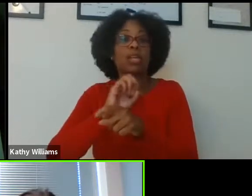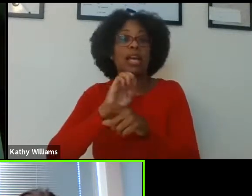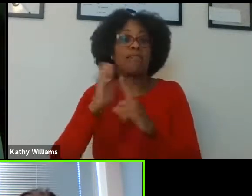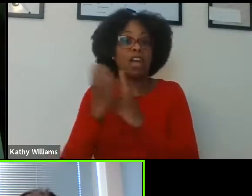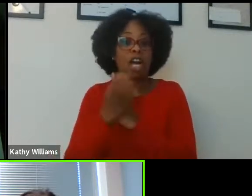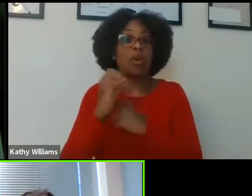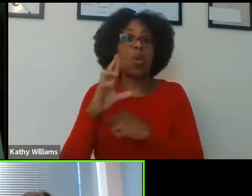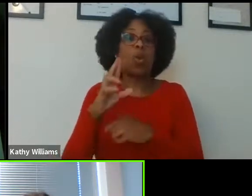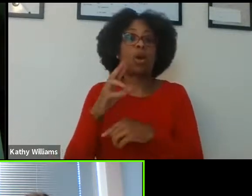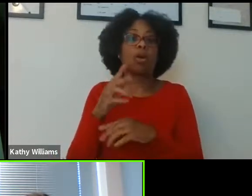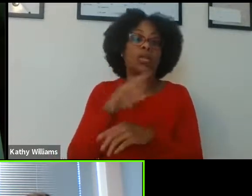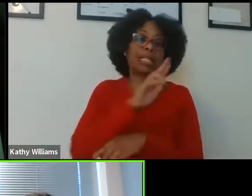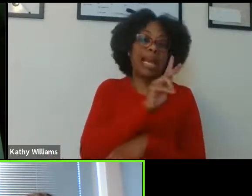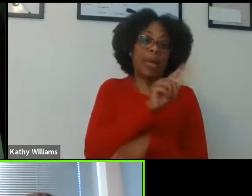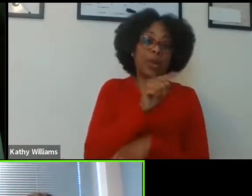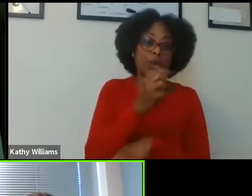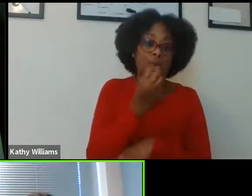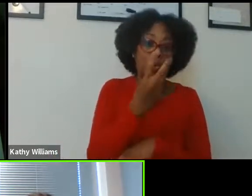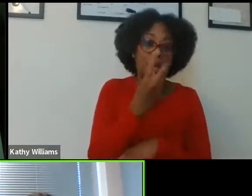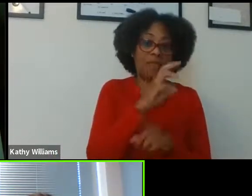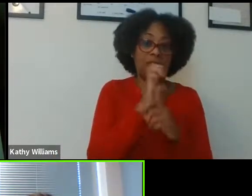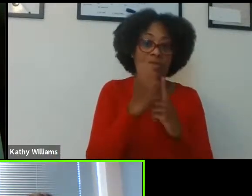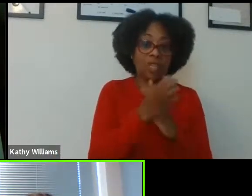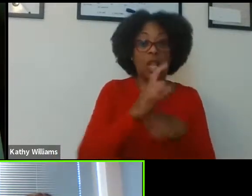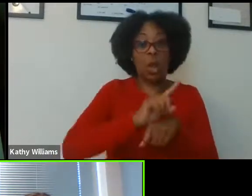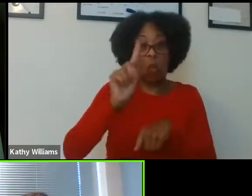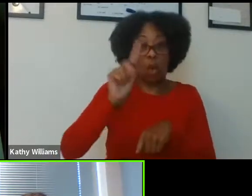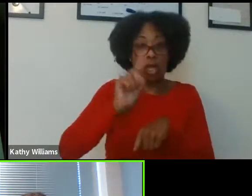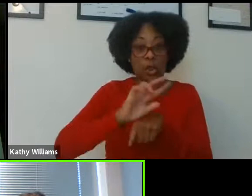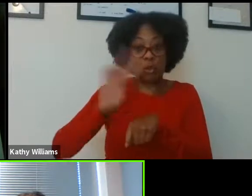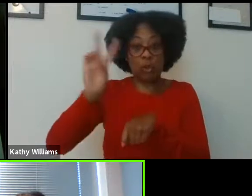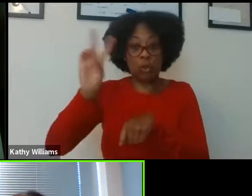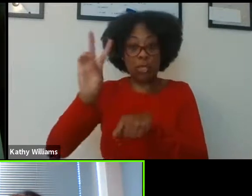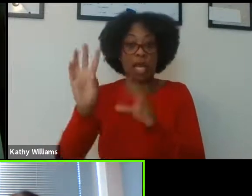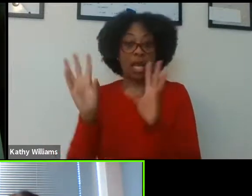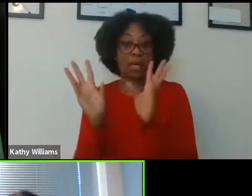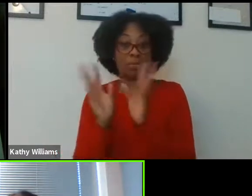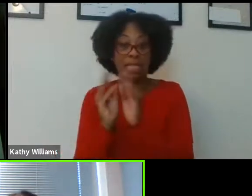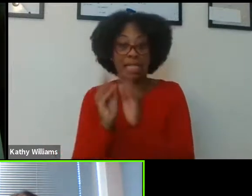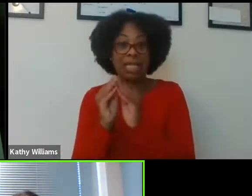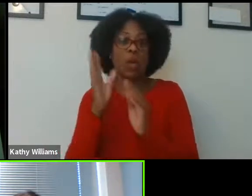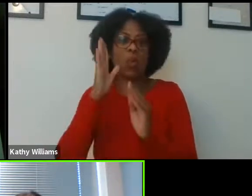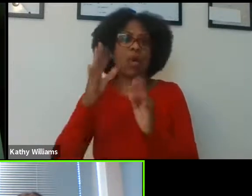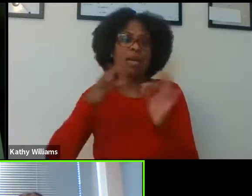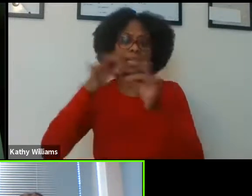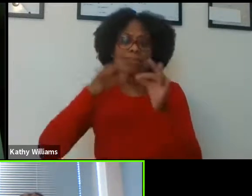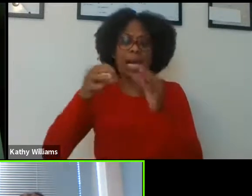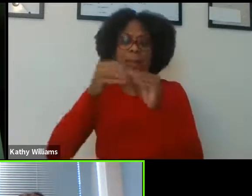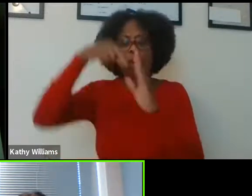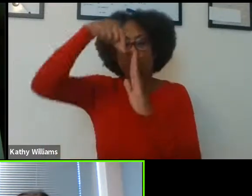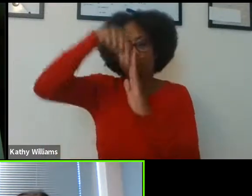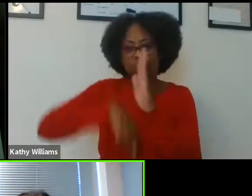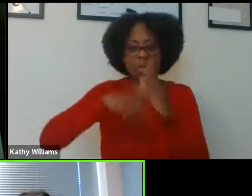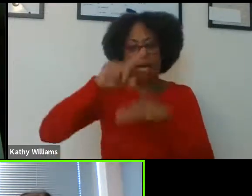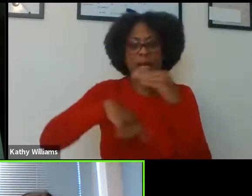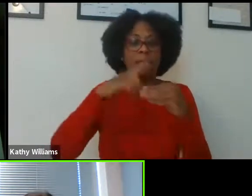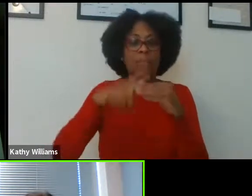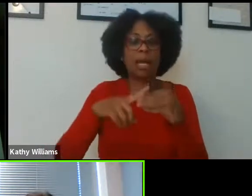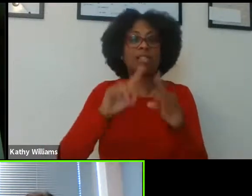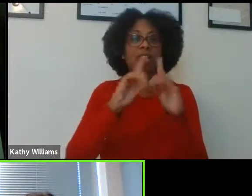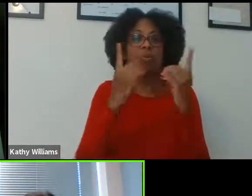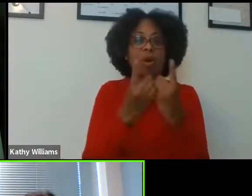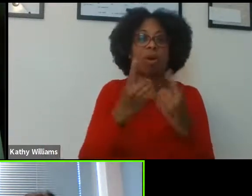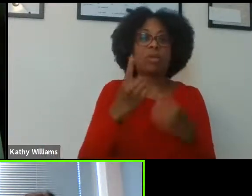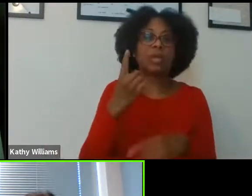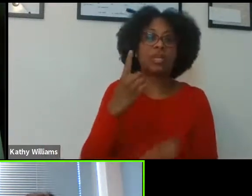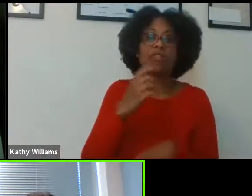education environment. In the 1 o'clock and 2 o'clock sessions, we'll be going more into depth about the Department for Aging and